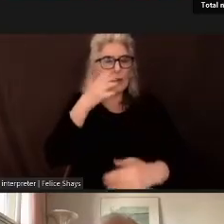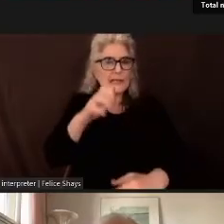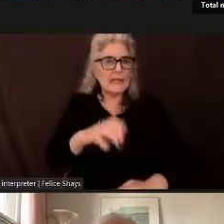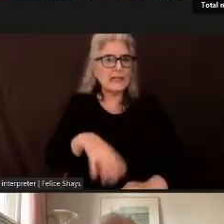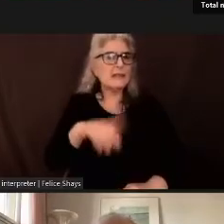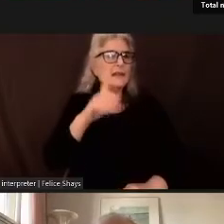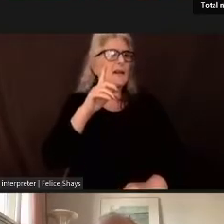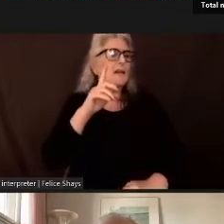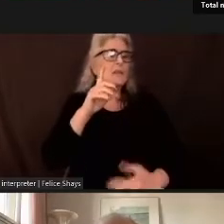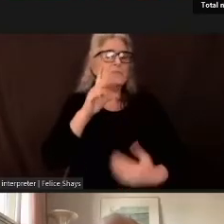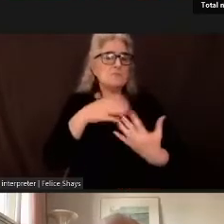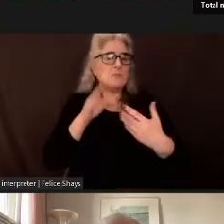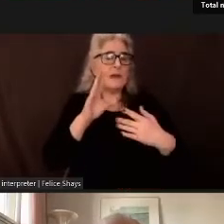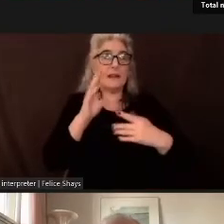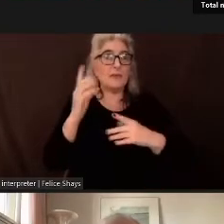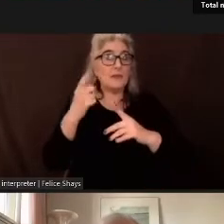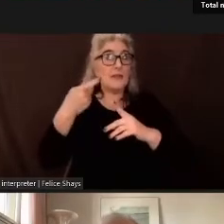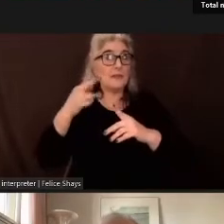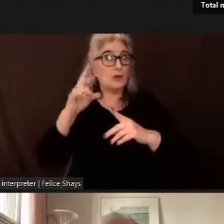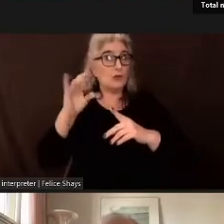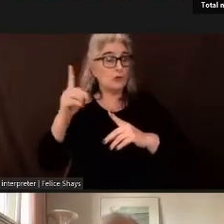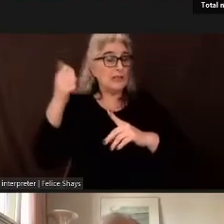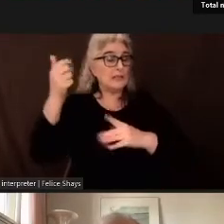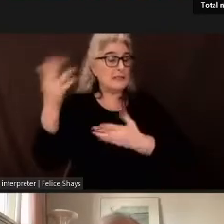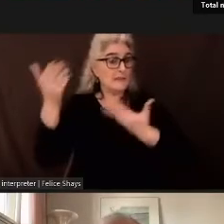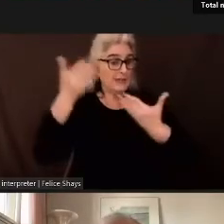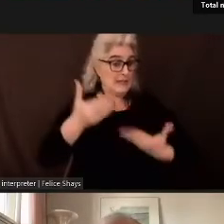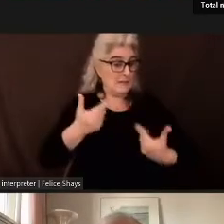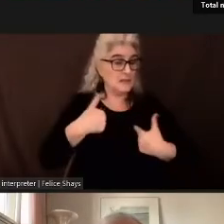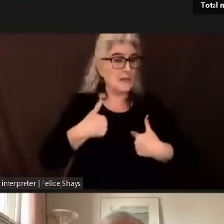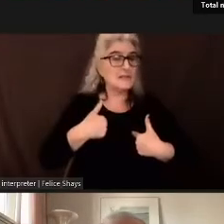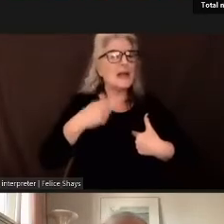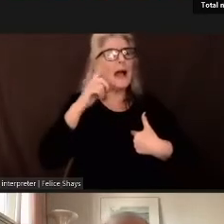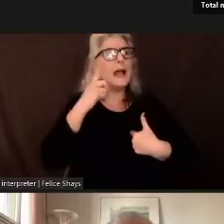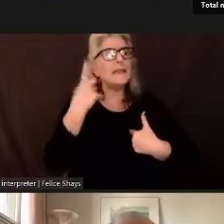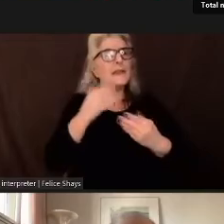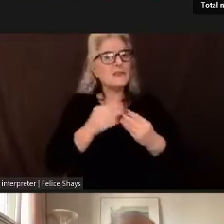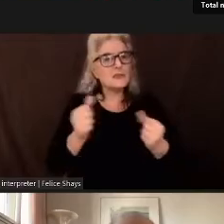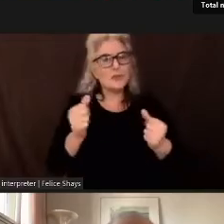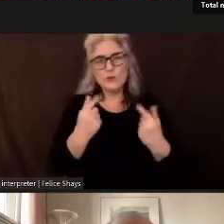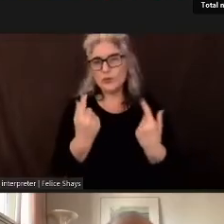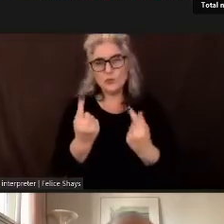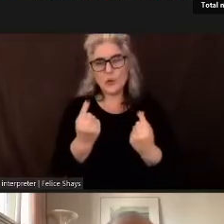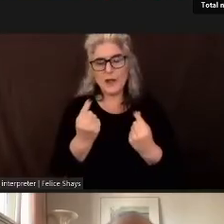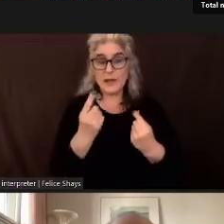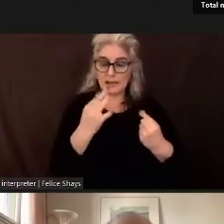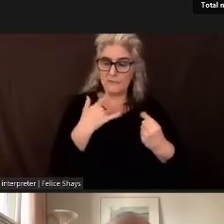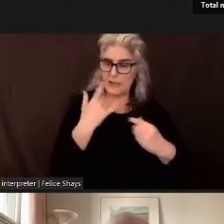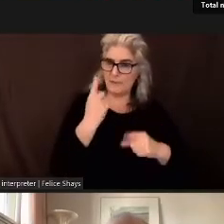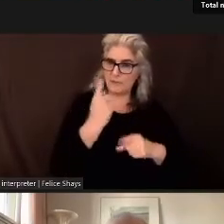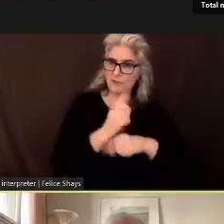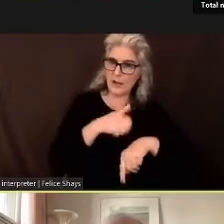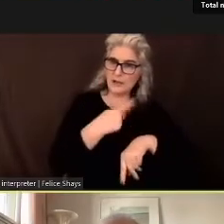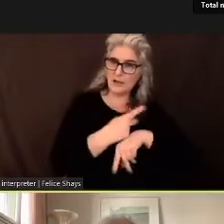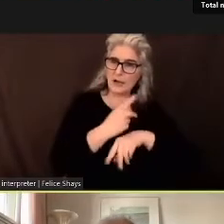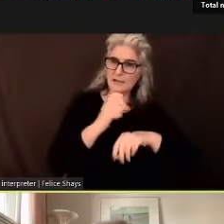by the grid. I think that's a solution, right? Assuming that we have the right infrastructure, we can